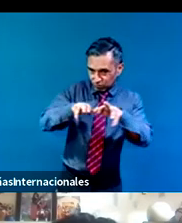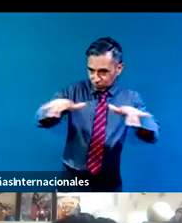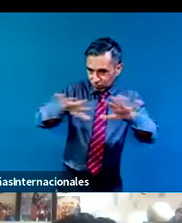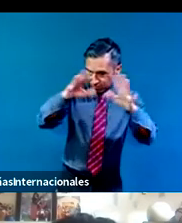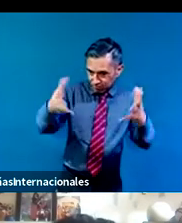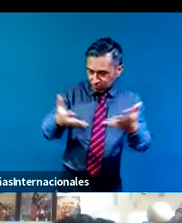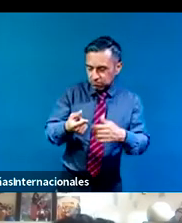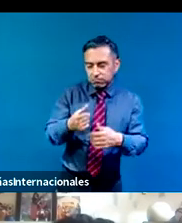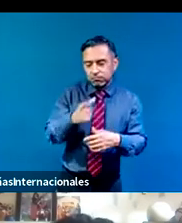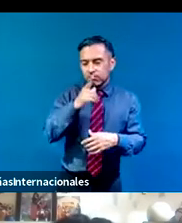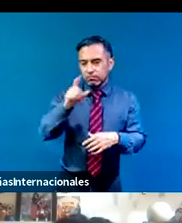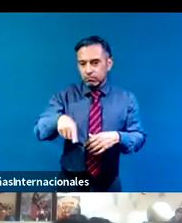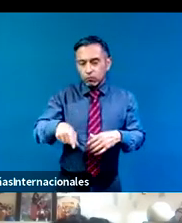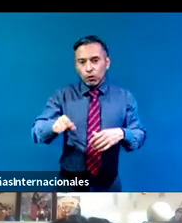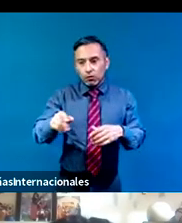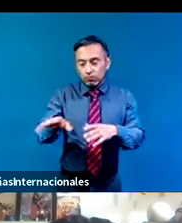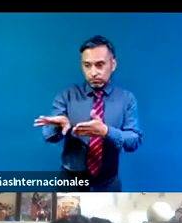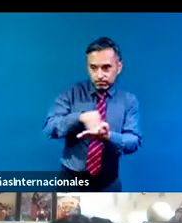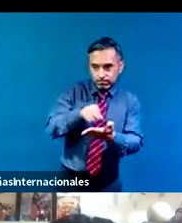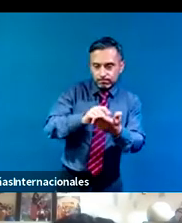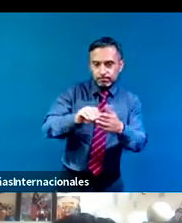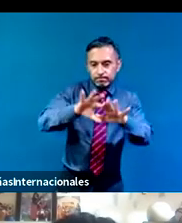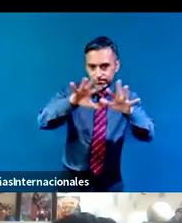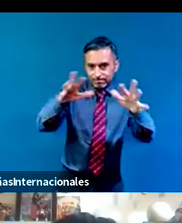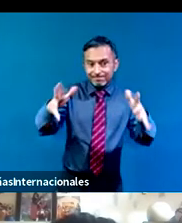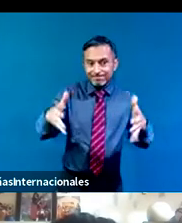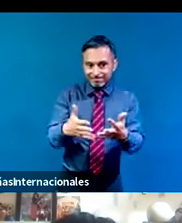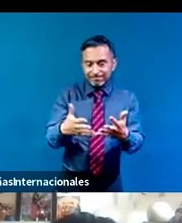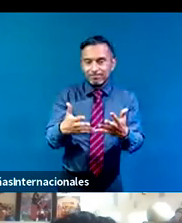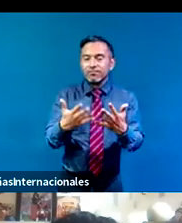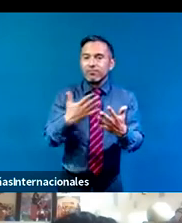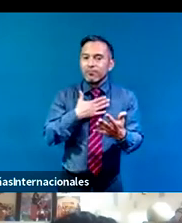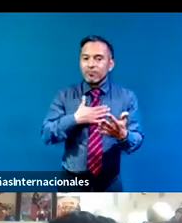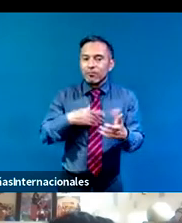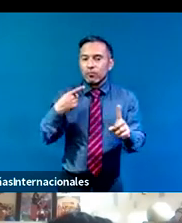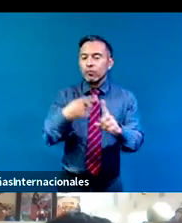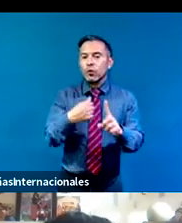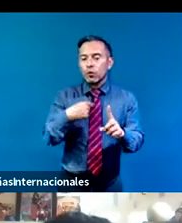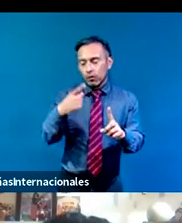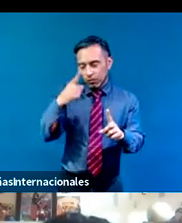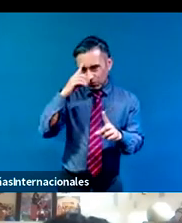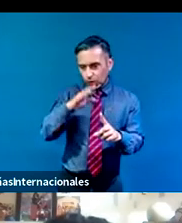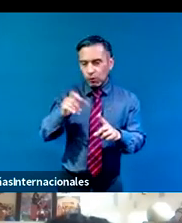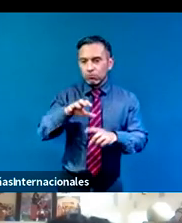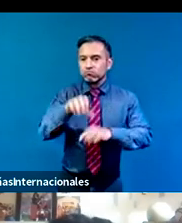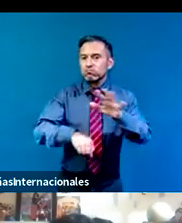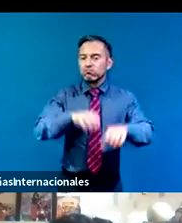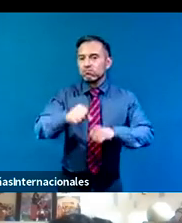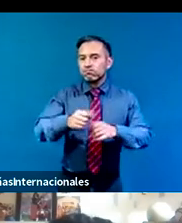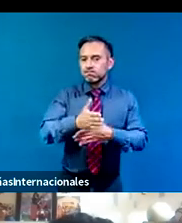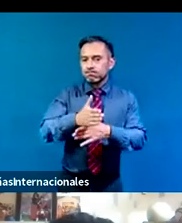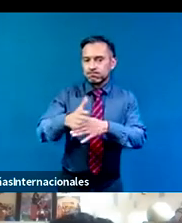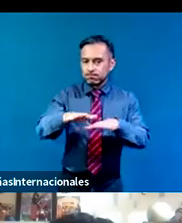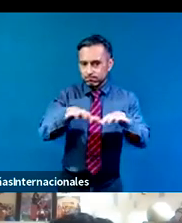this predatory extractivist notion. And I think at the local level, this type of practices is